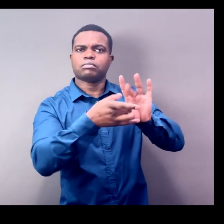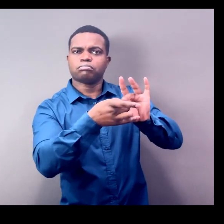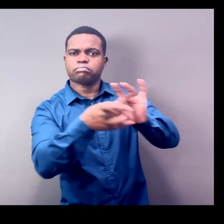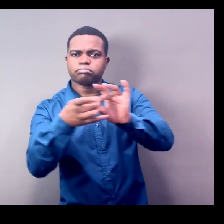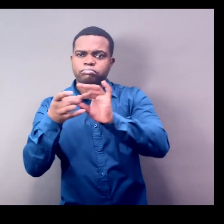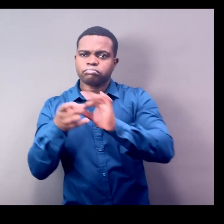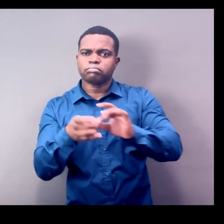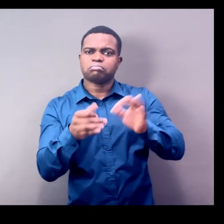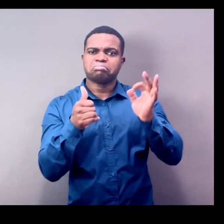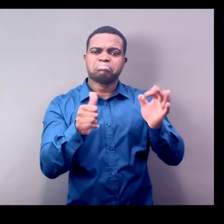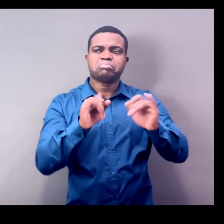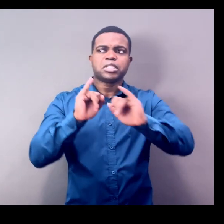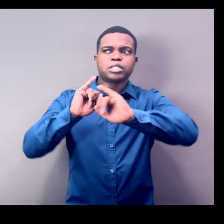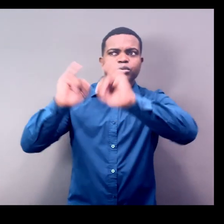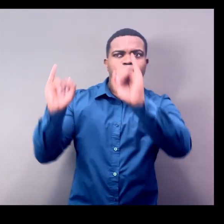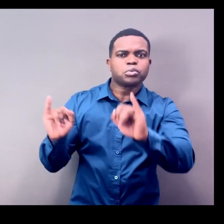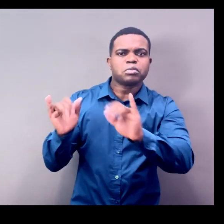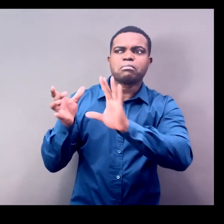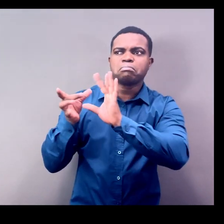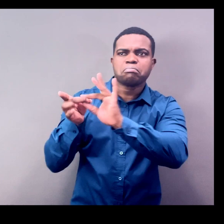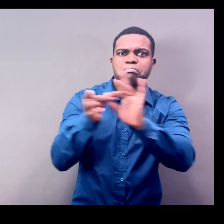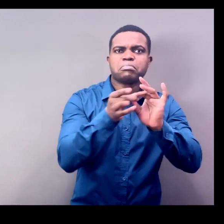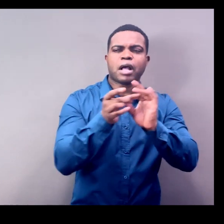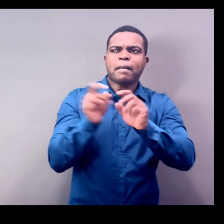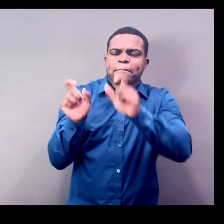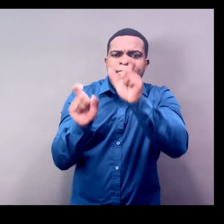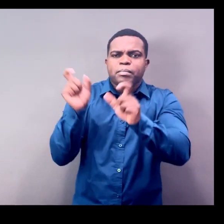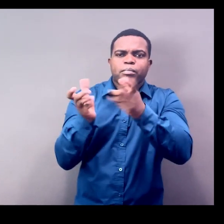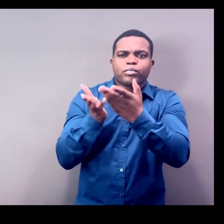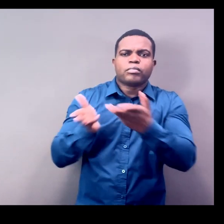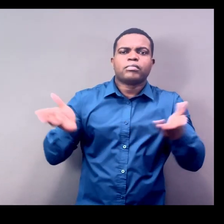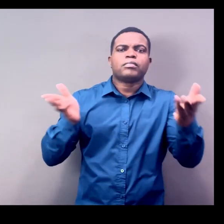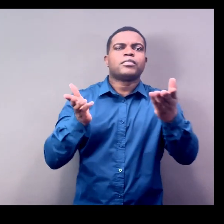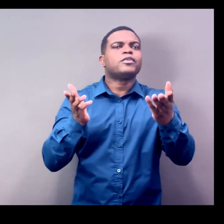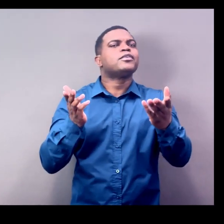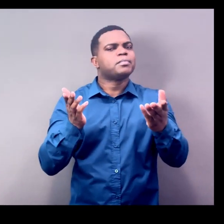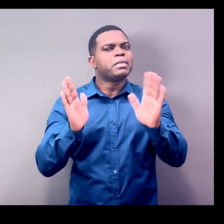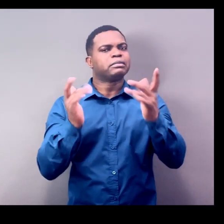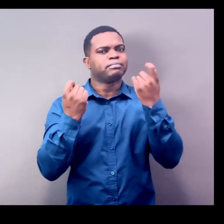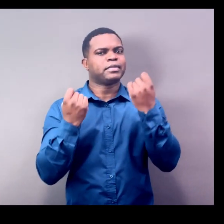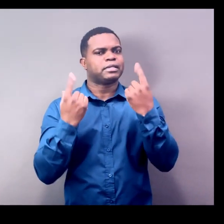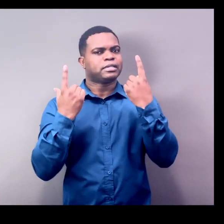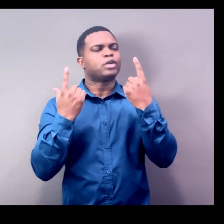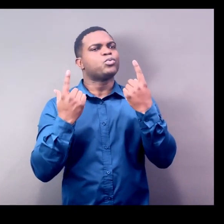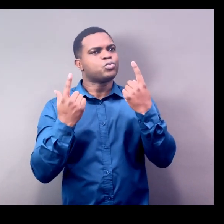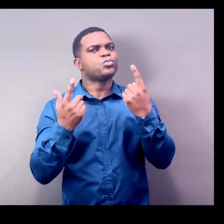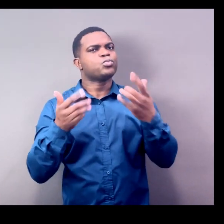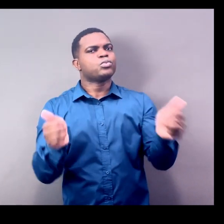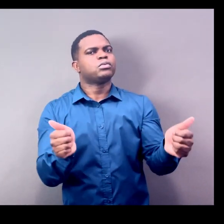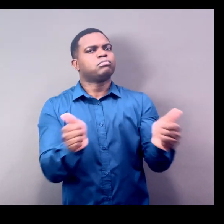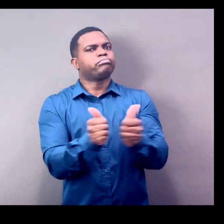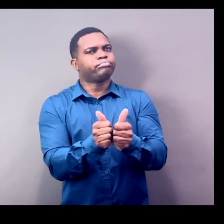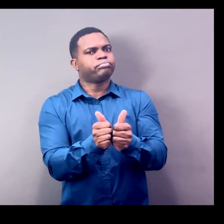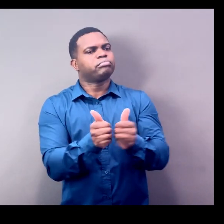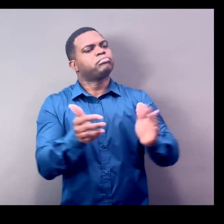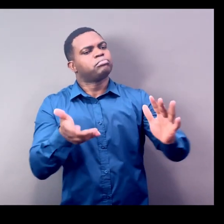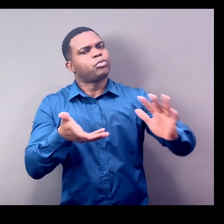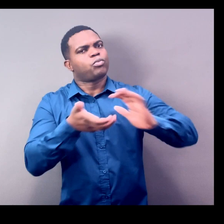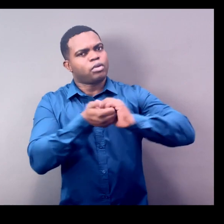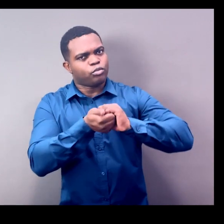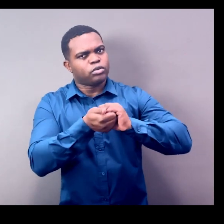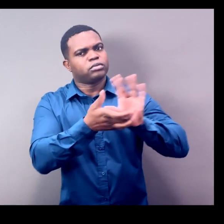work with institutions. So you need to understand that it is quite important